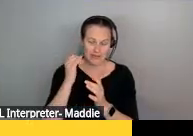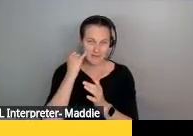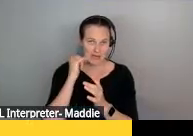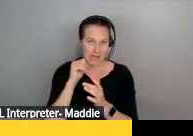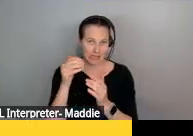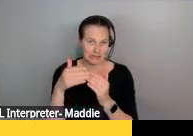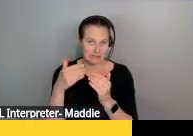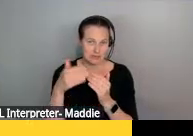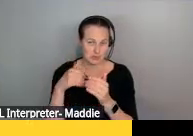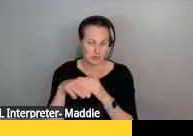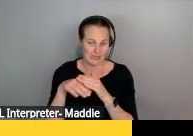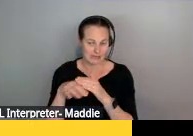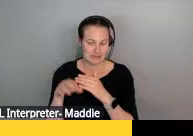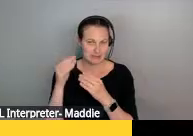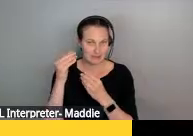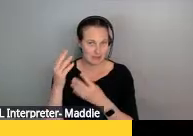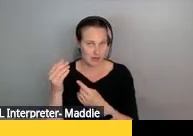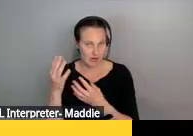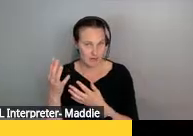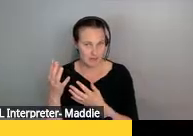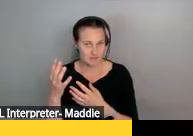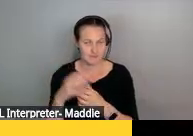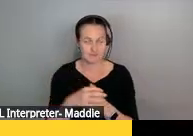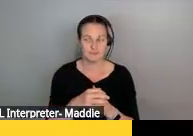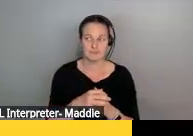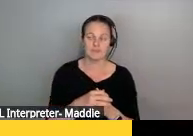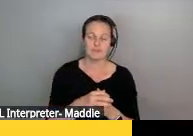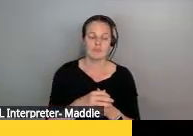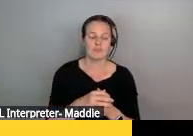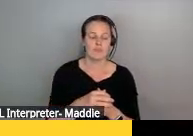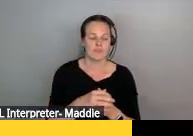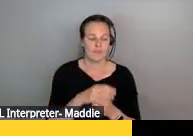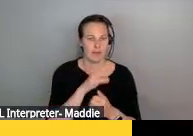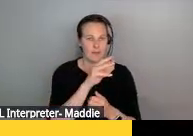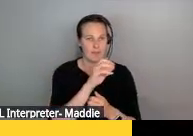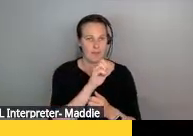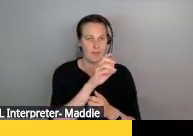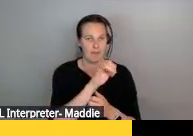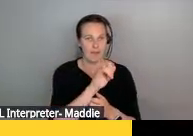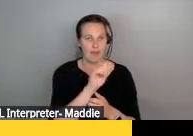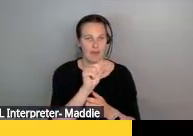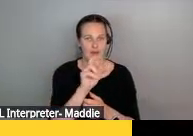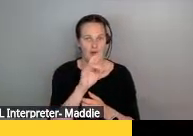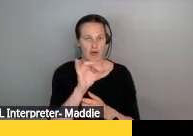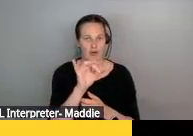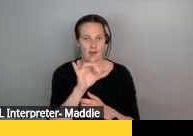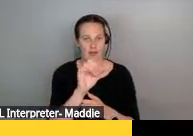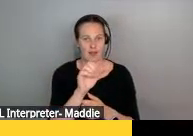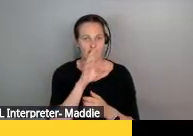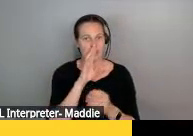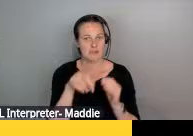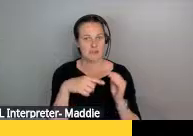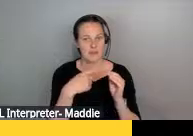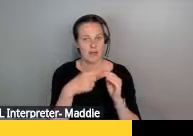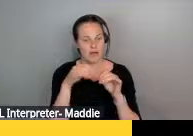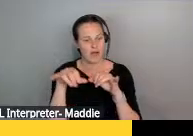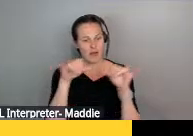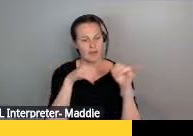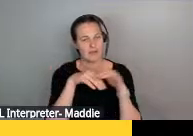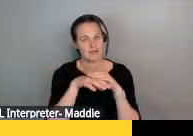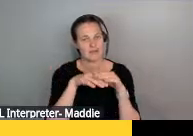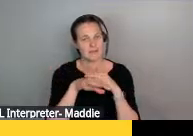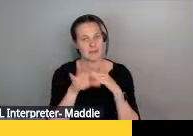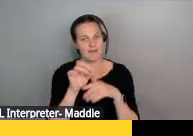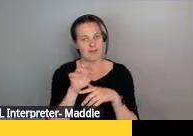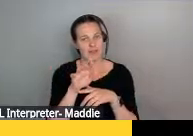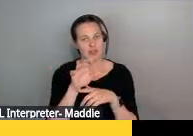content? I know that May and Ariel talked a little bit about some of the common accessibility features. Do y'all